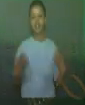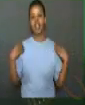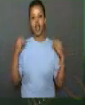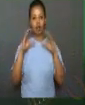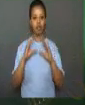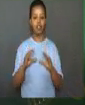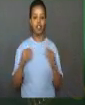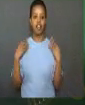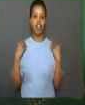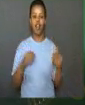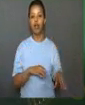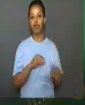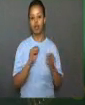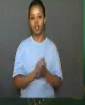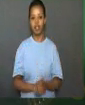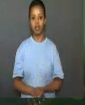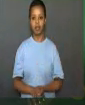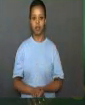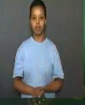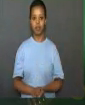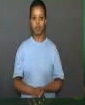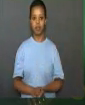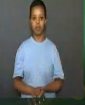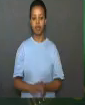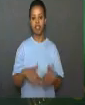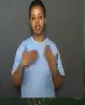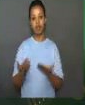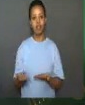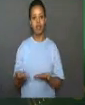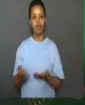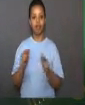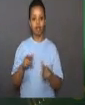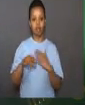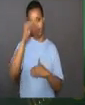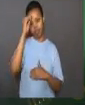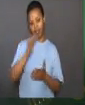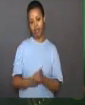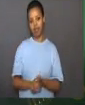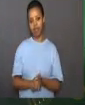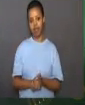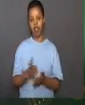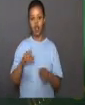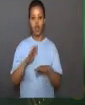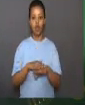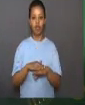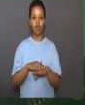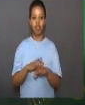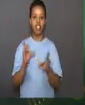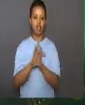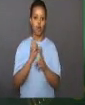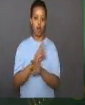Hello, teacher. Hello, students. Welcome to today's lesson on